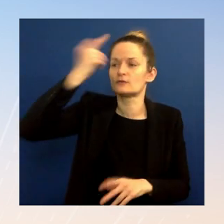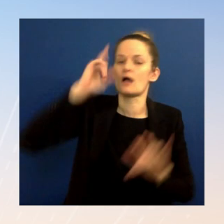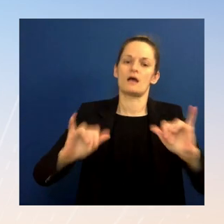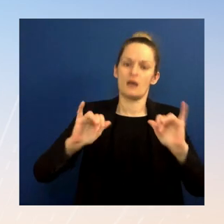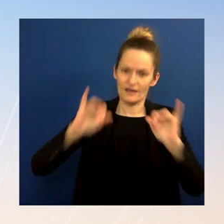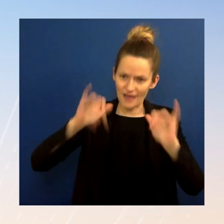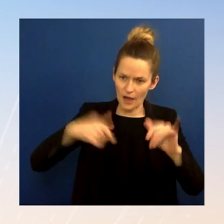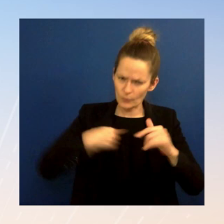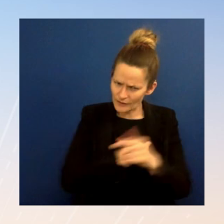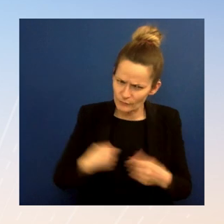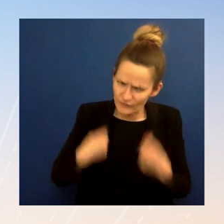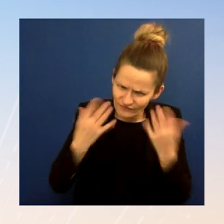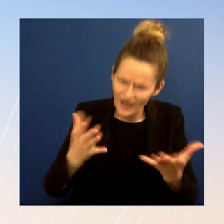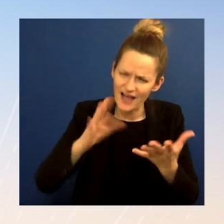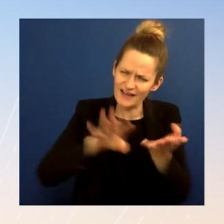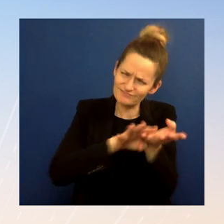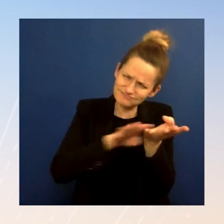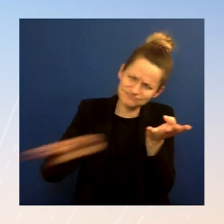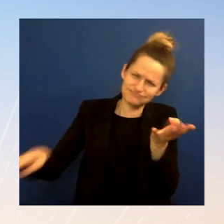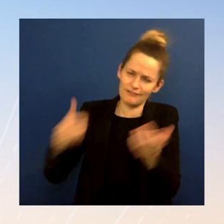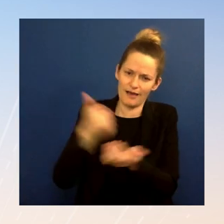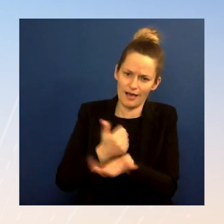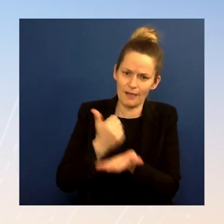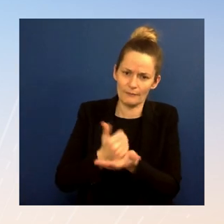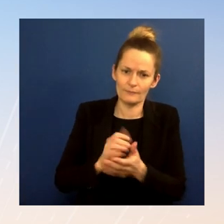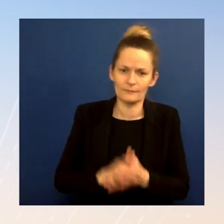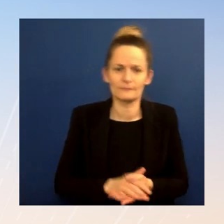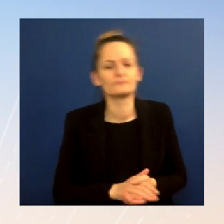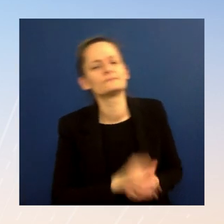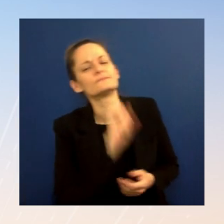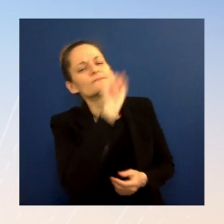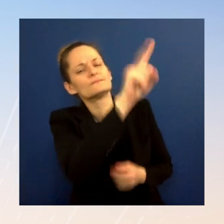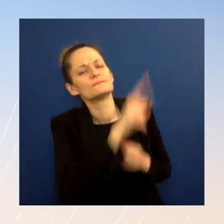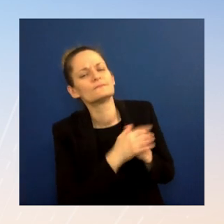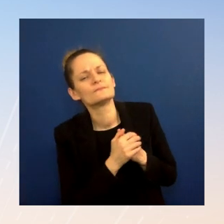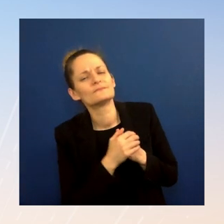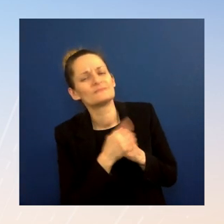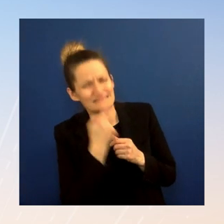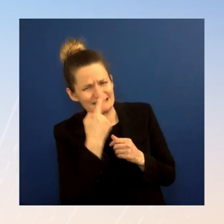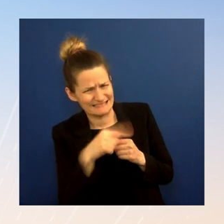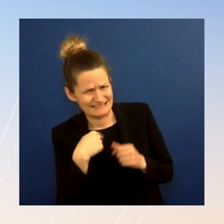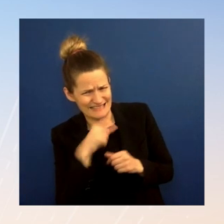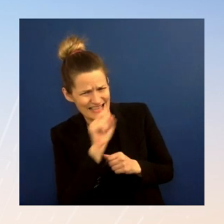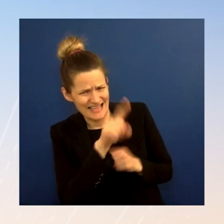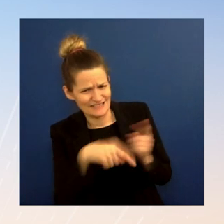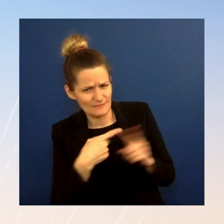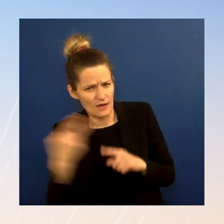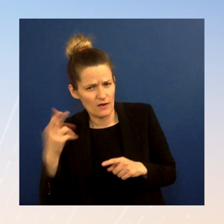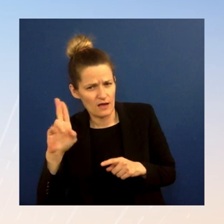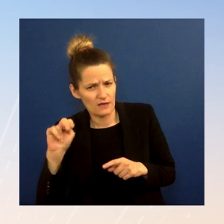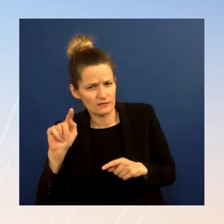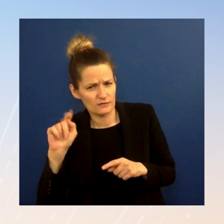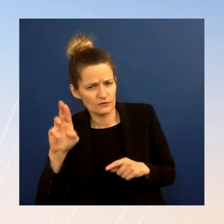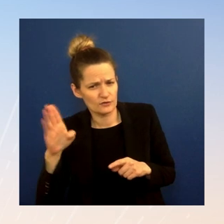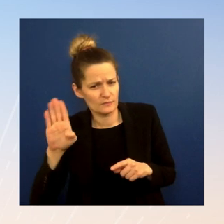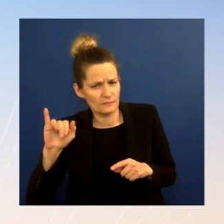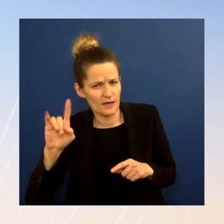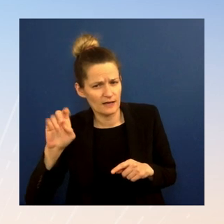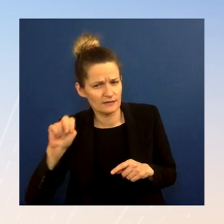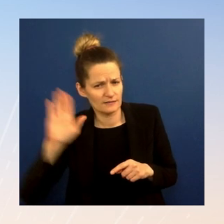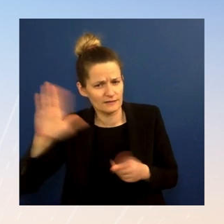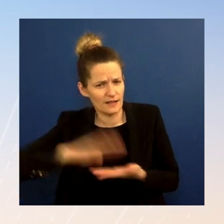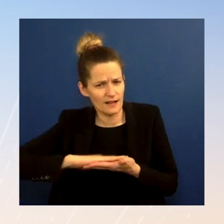you asked about Hunter Biden's laptop. You also, in October 2020, dismissed it as Russian disinformation. Do you stand by that